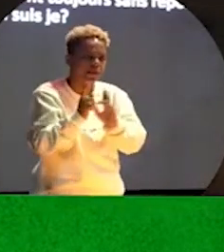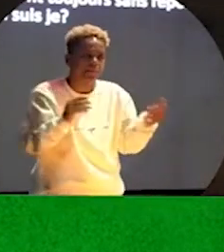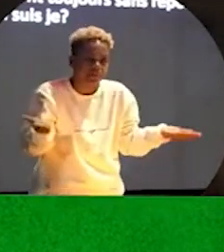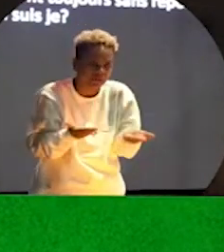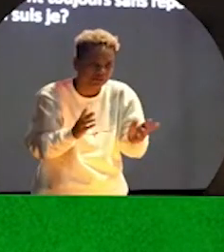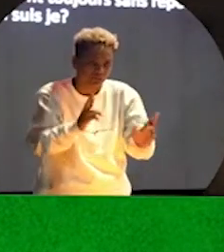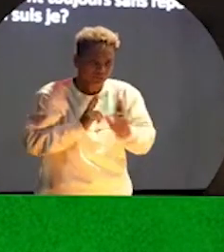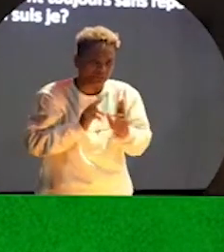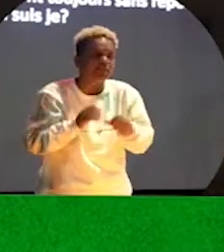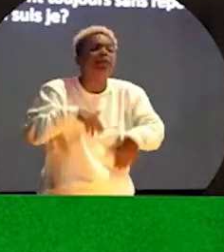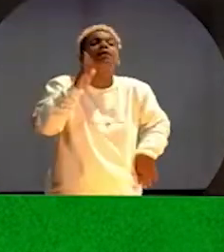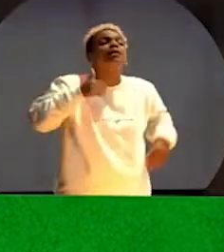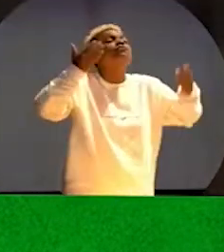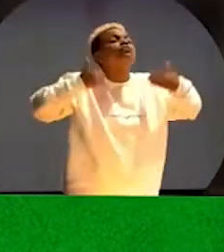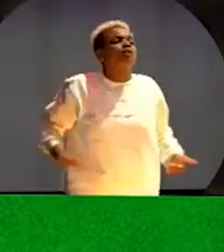am I?